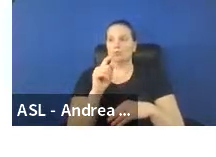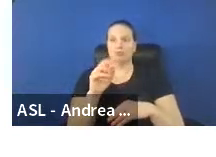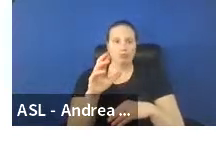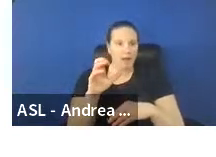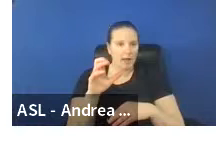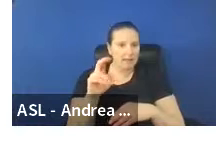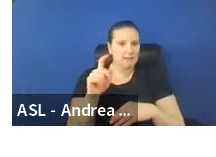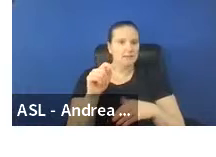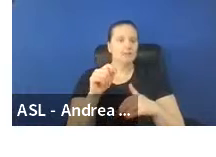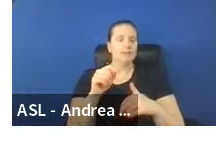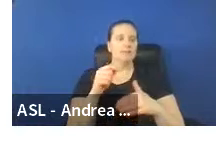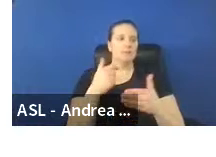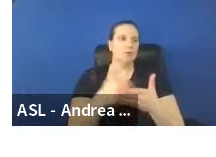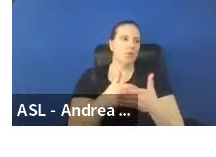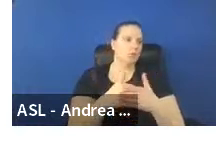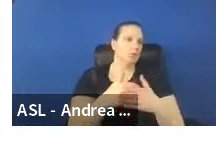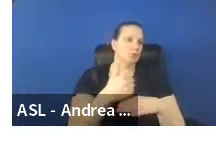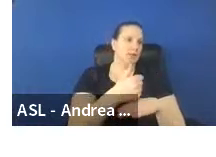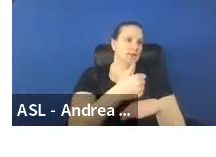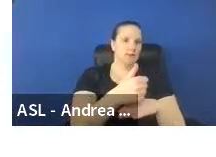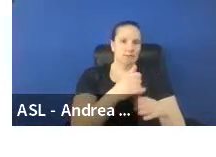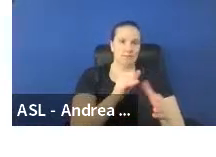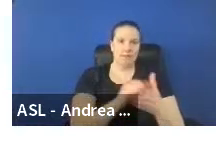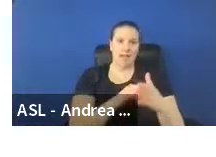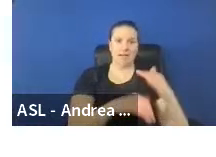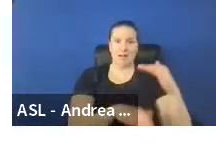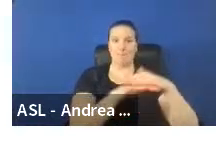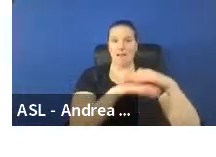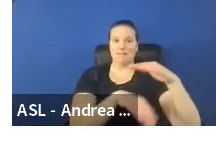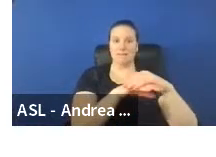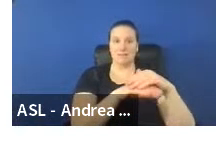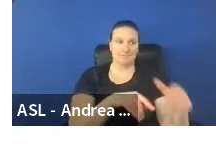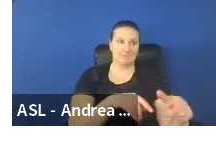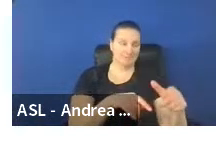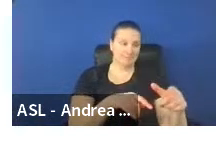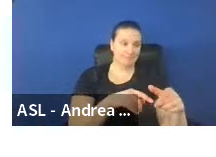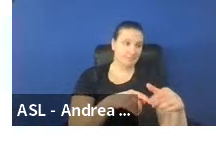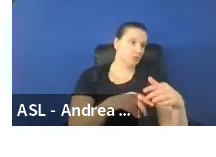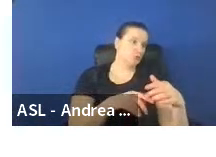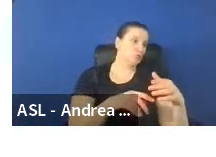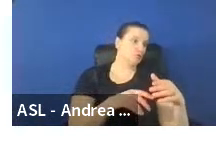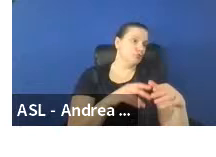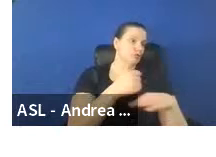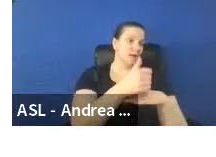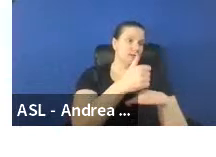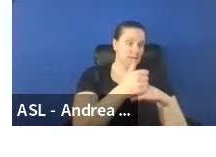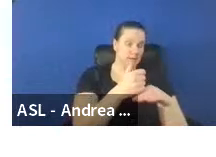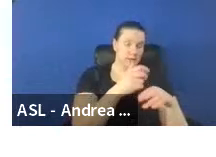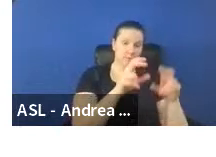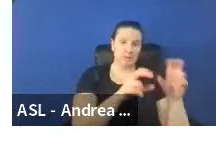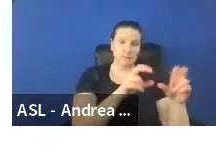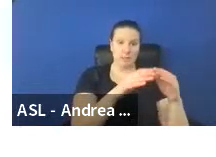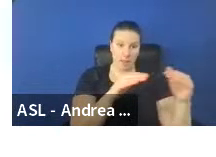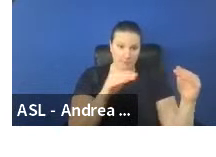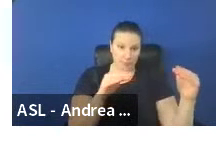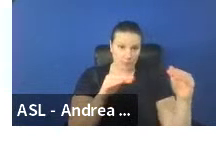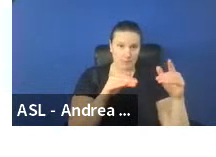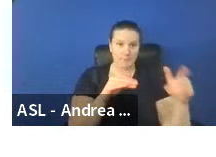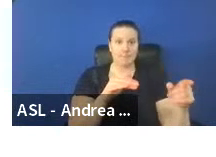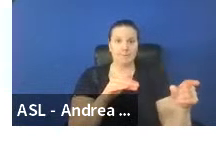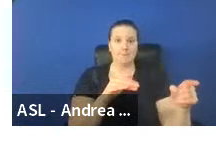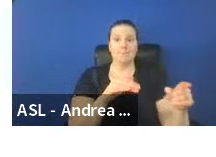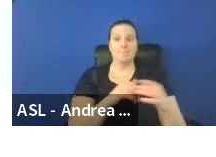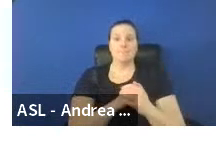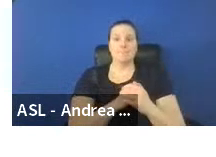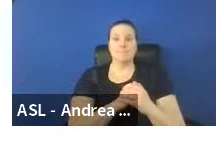near transit, is that capacity, both at the transit investment level, so the actual investment in transit that we'll